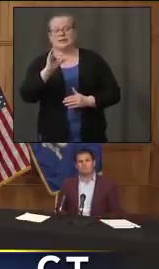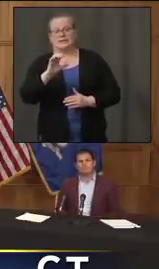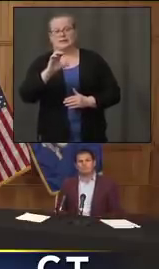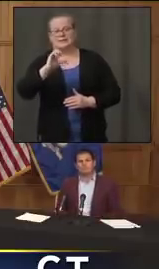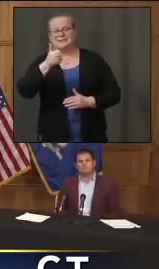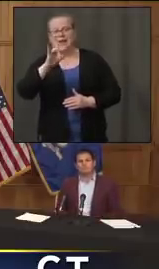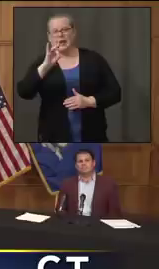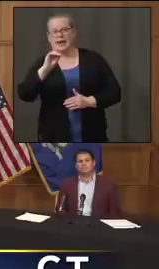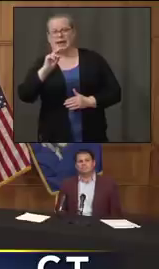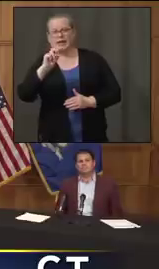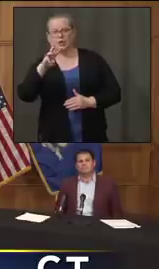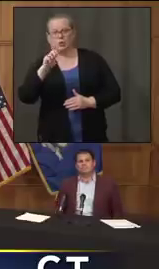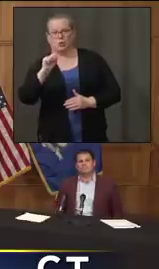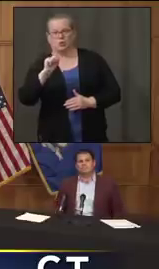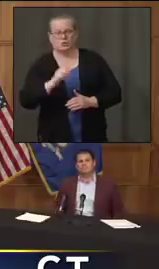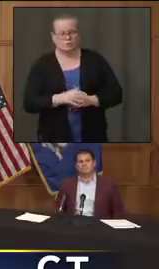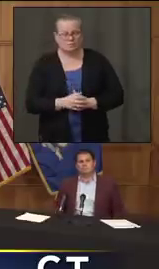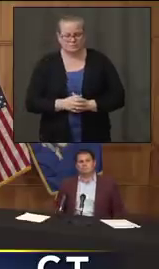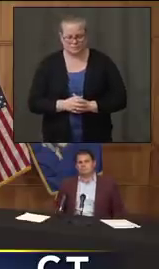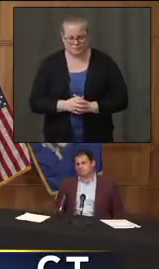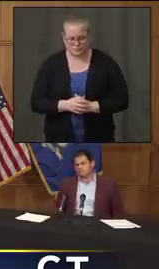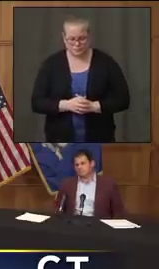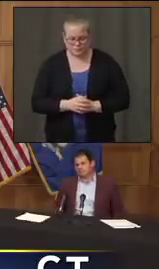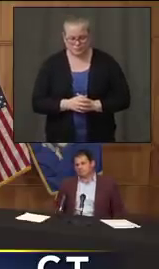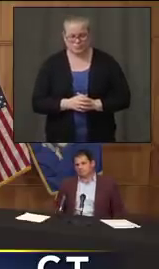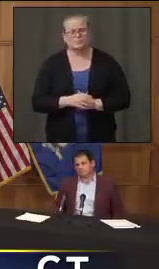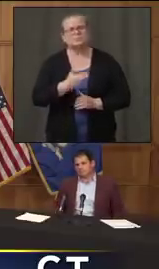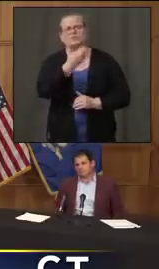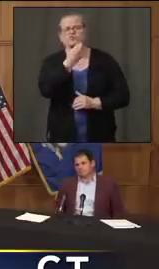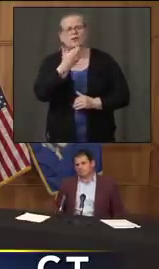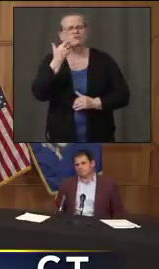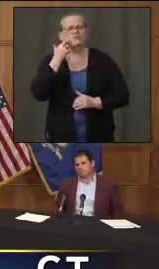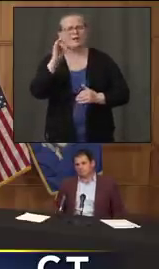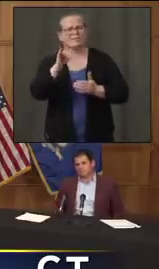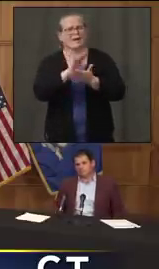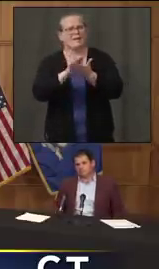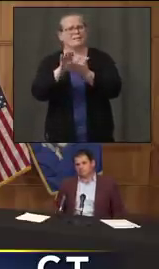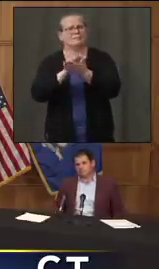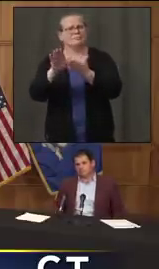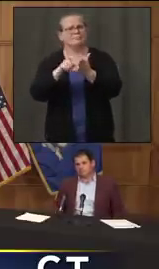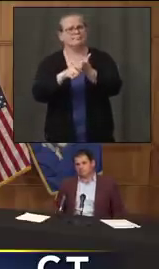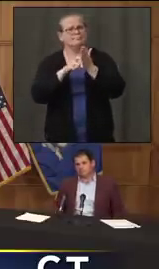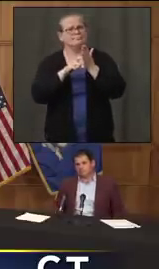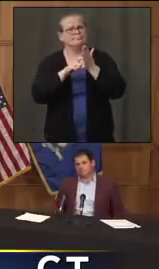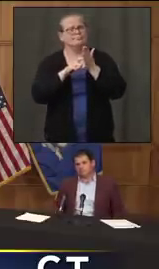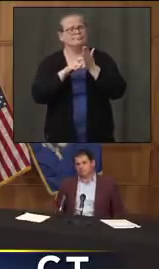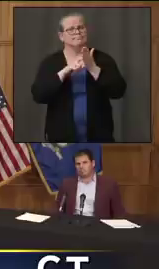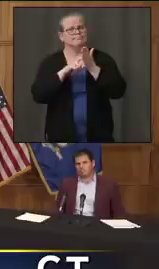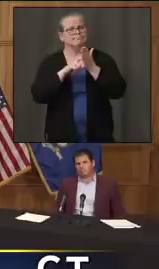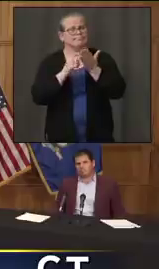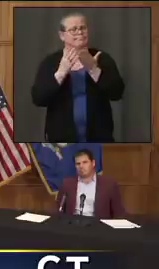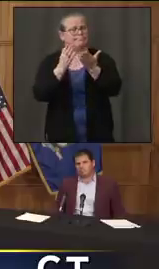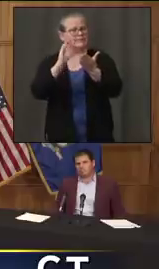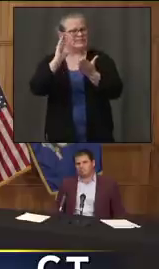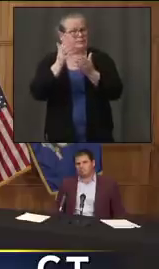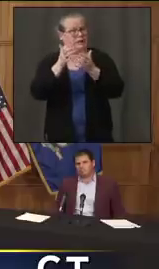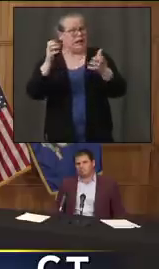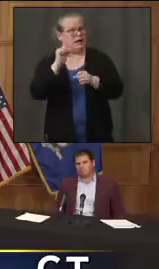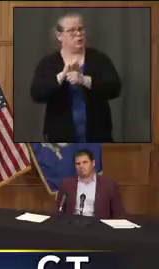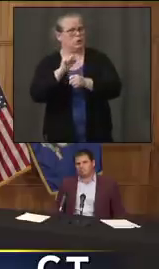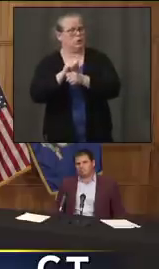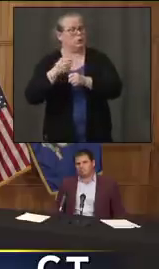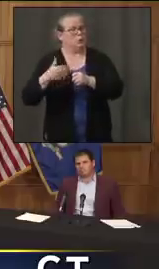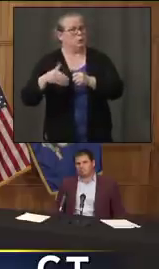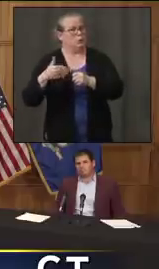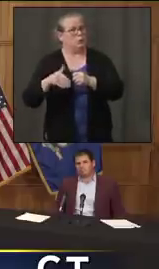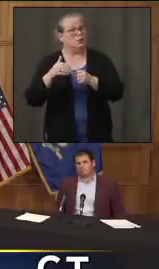Hi, guys. The restaurant hygiene seems like a lot of work. Are you anticipating that any restaurants that might